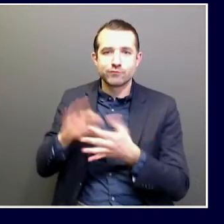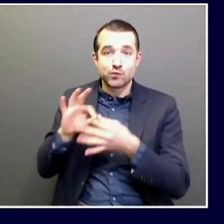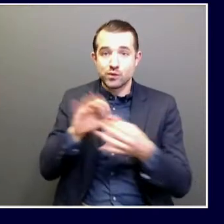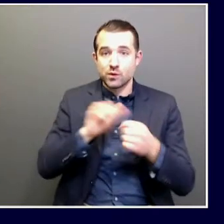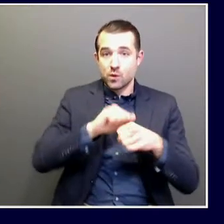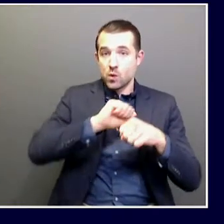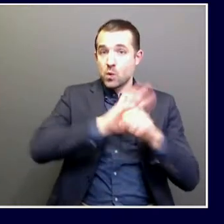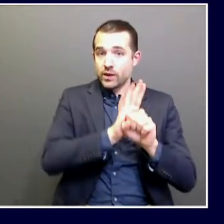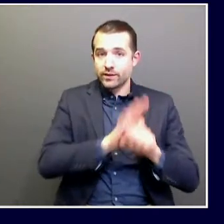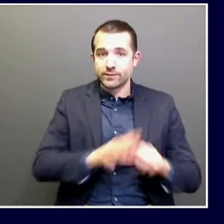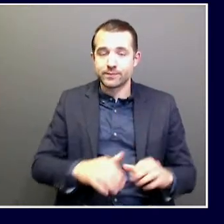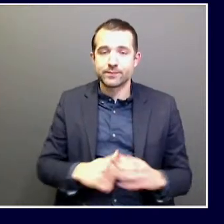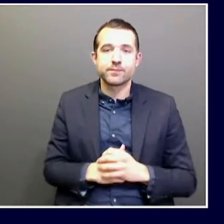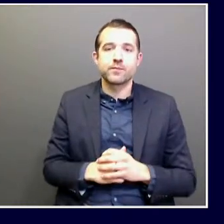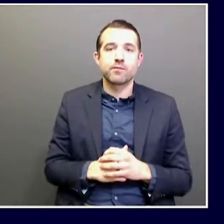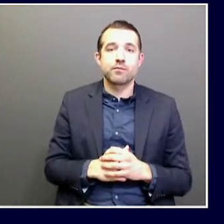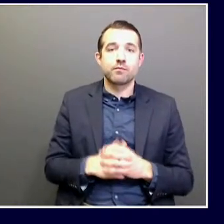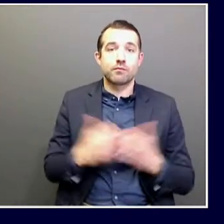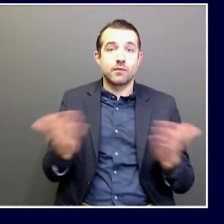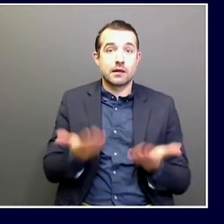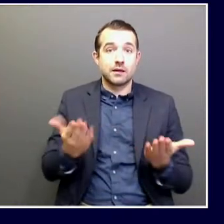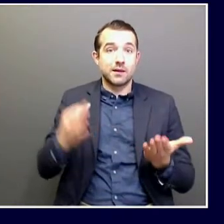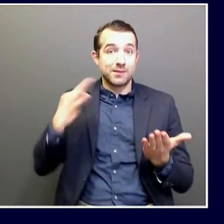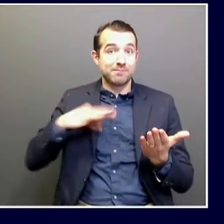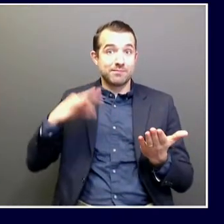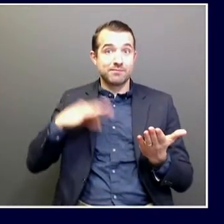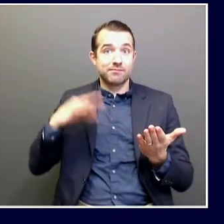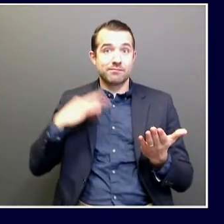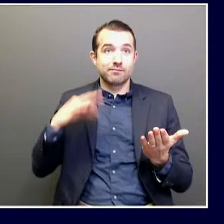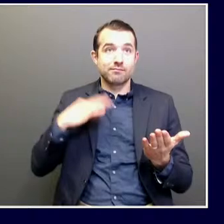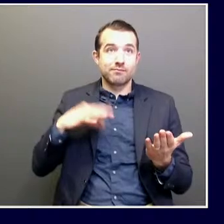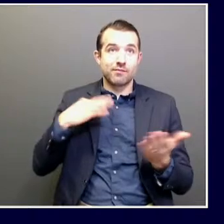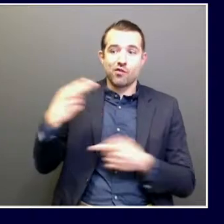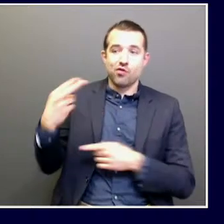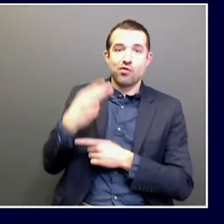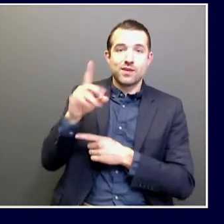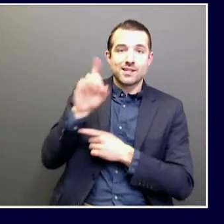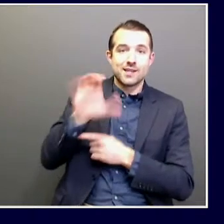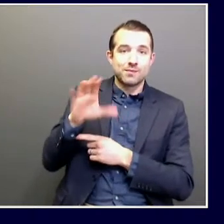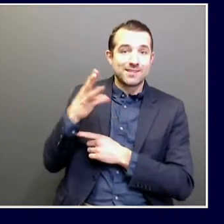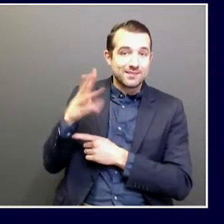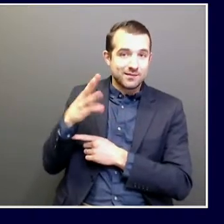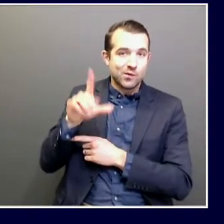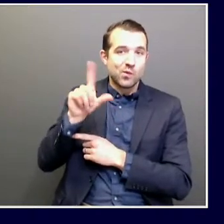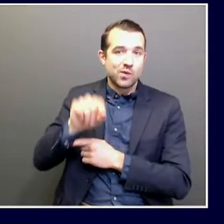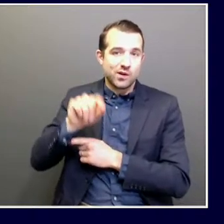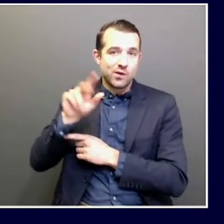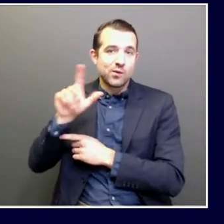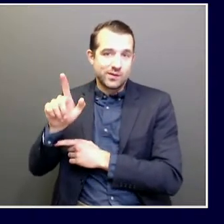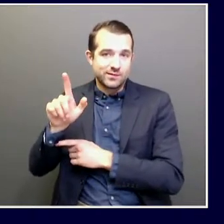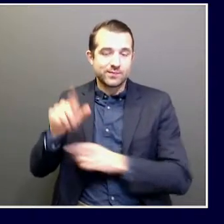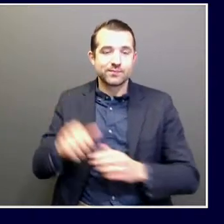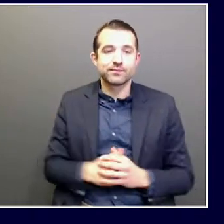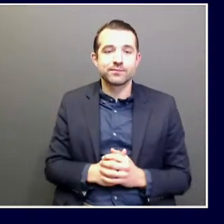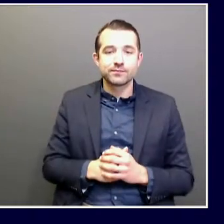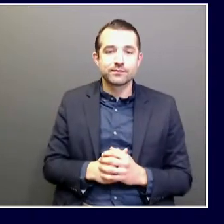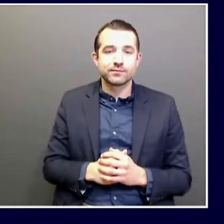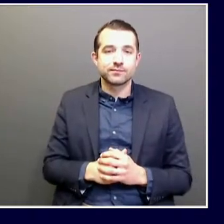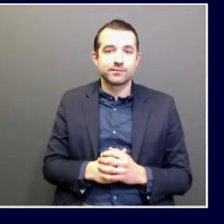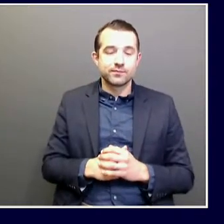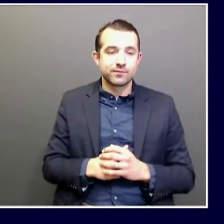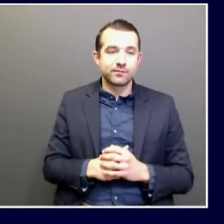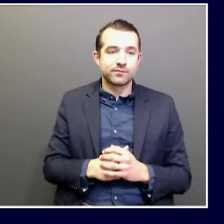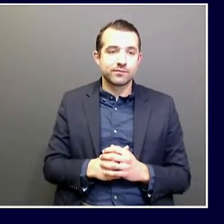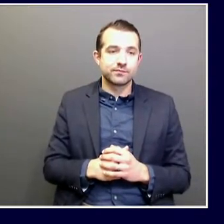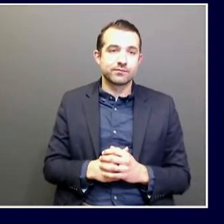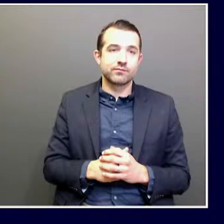the state of Maine for today, Thursday, December 16th, 2021. And Commissioner Wambrew